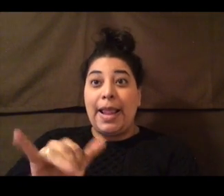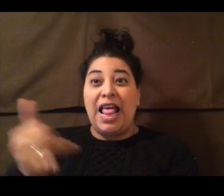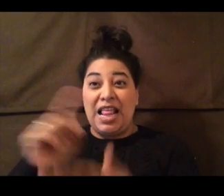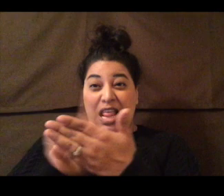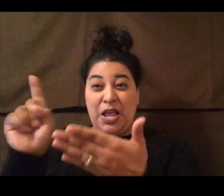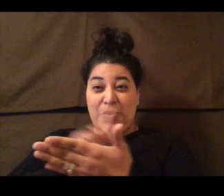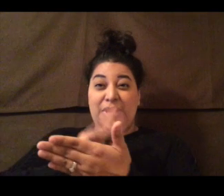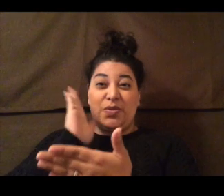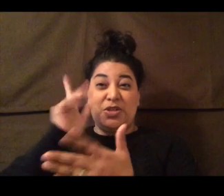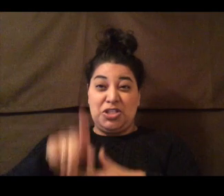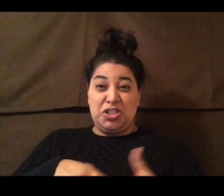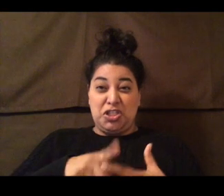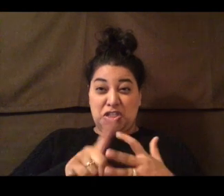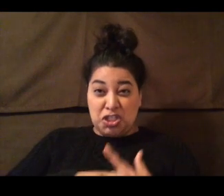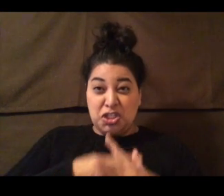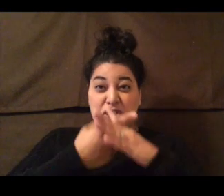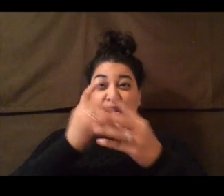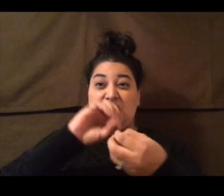line.